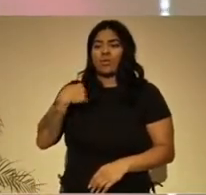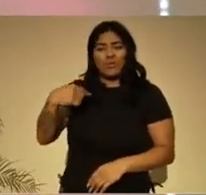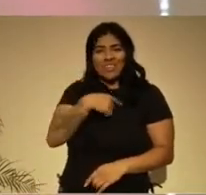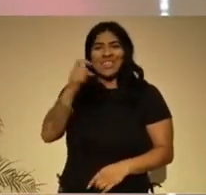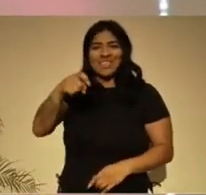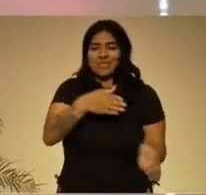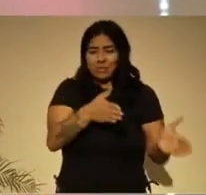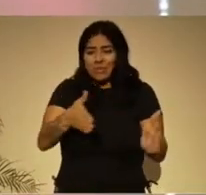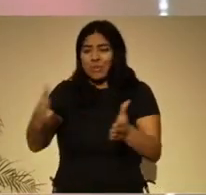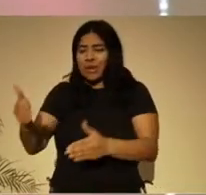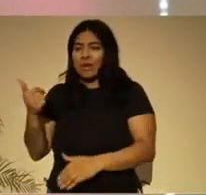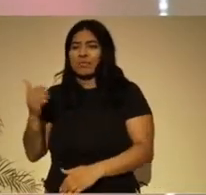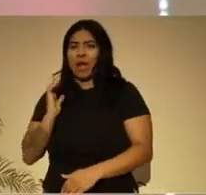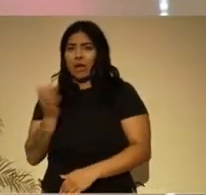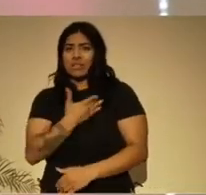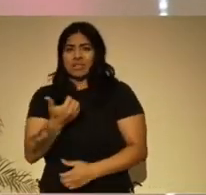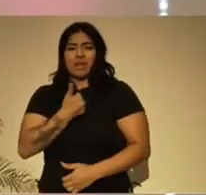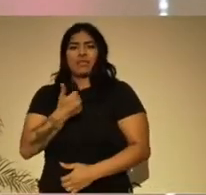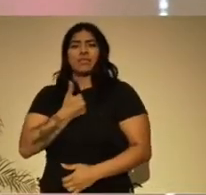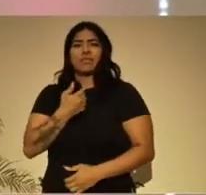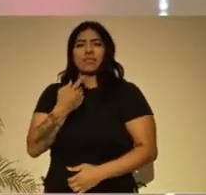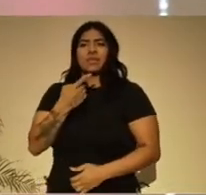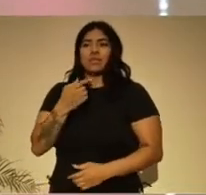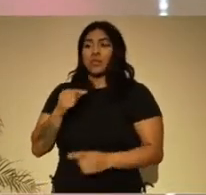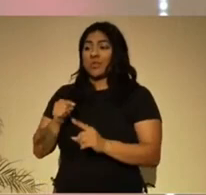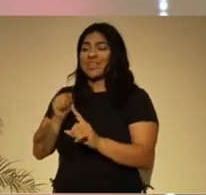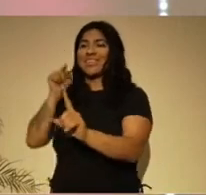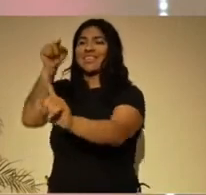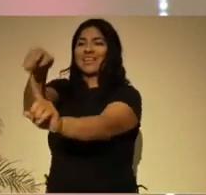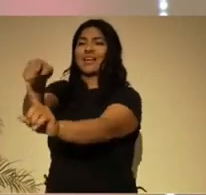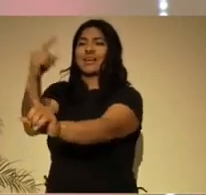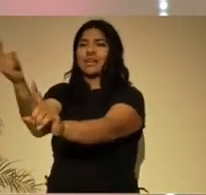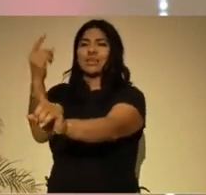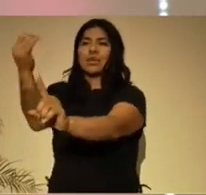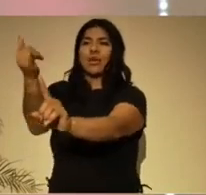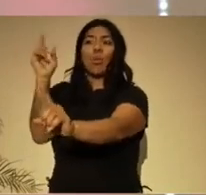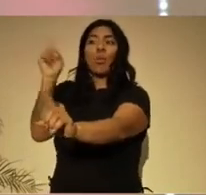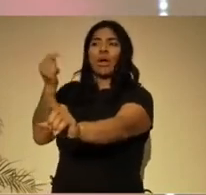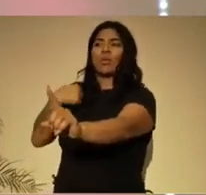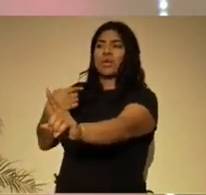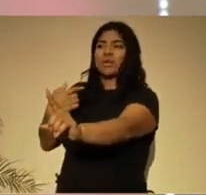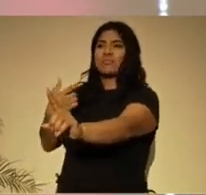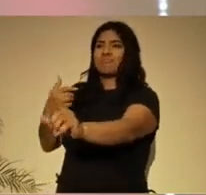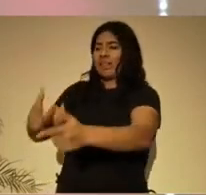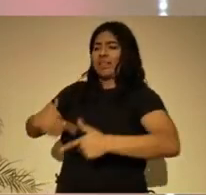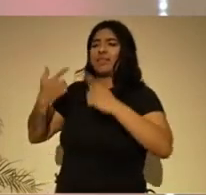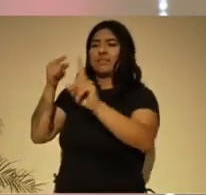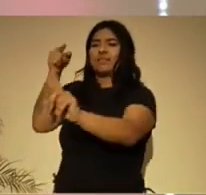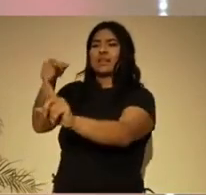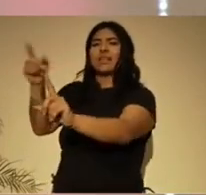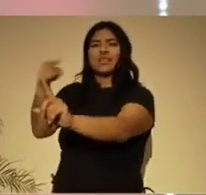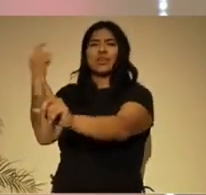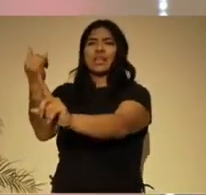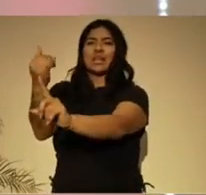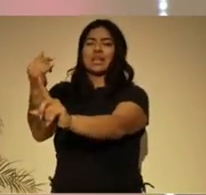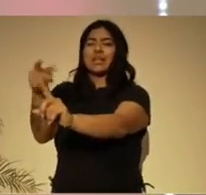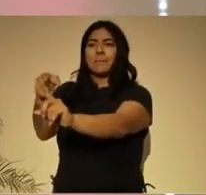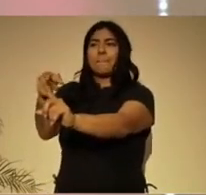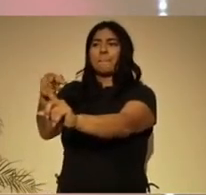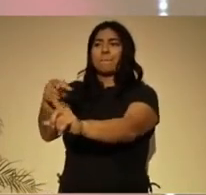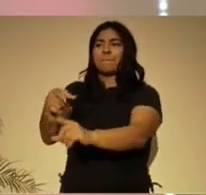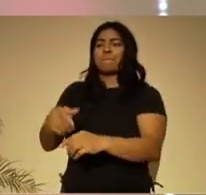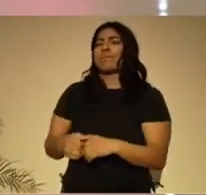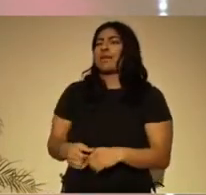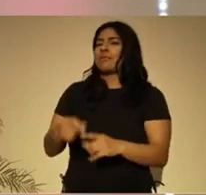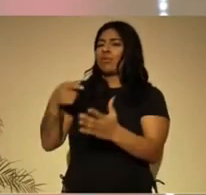prepare ourselves to get to eternity, or where we will spend eternity. So with the end time, eternity will